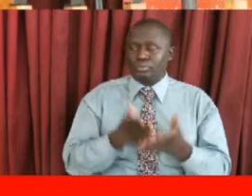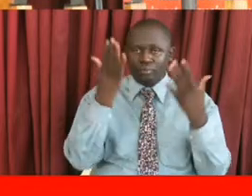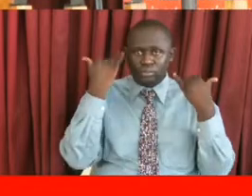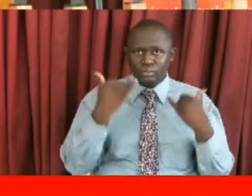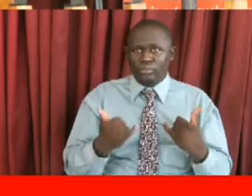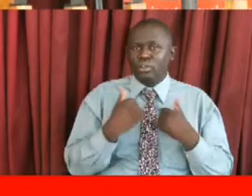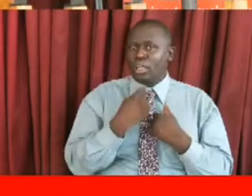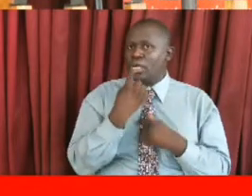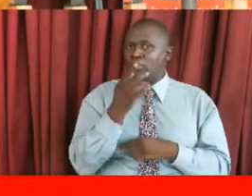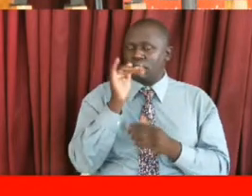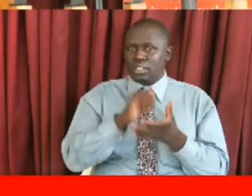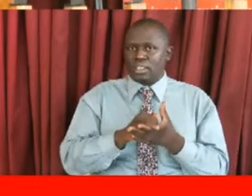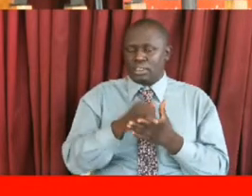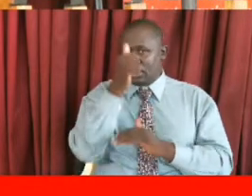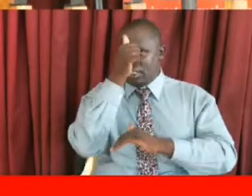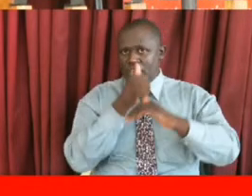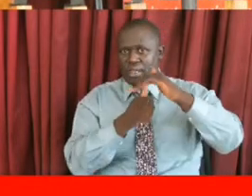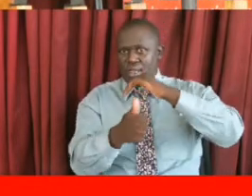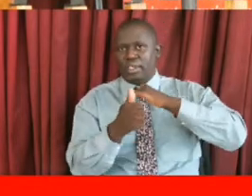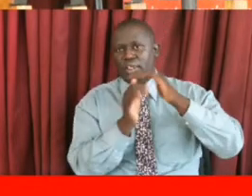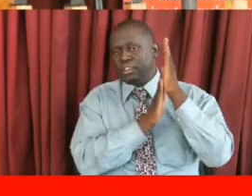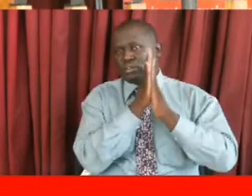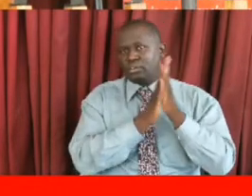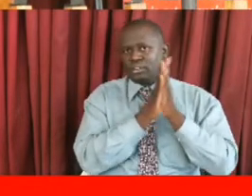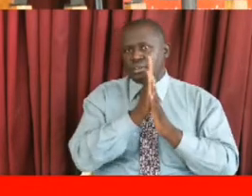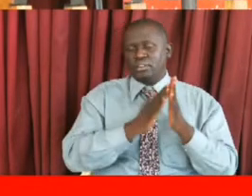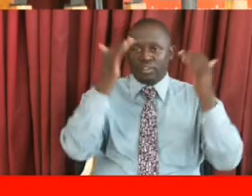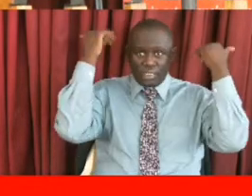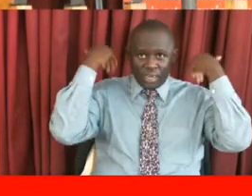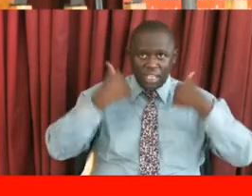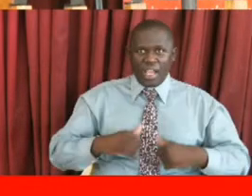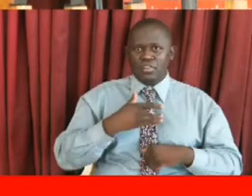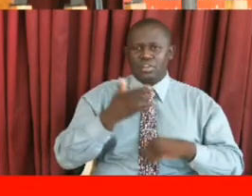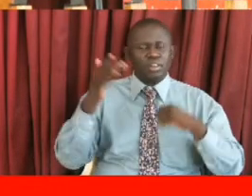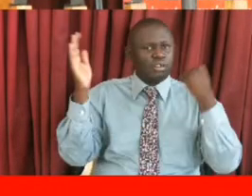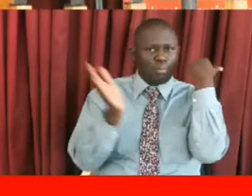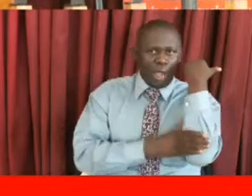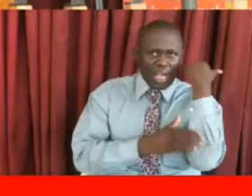inspiration I felt bad about it the first